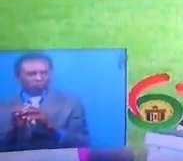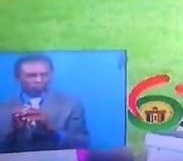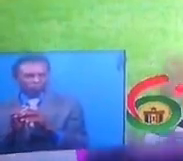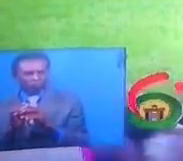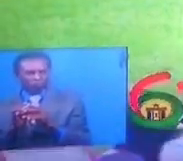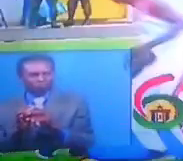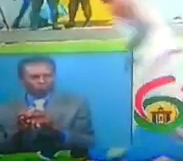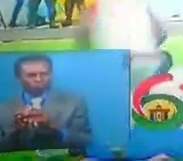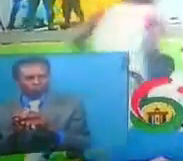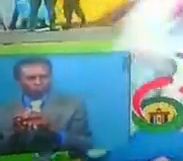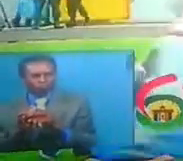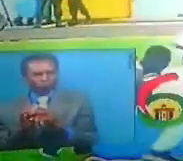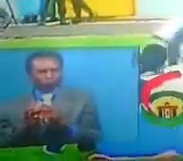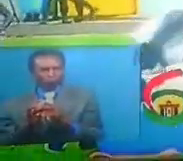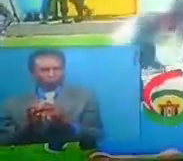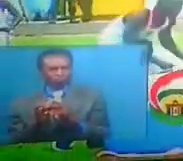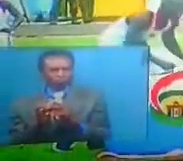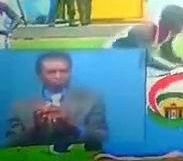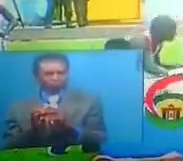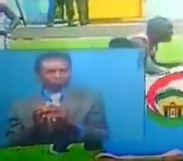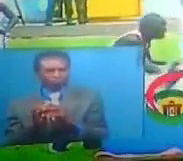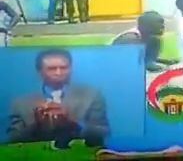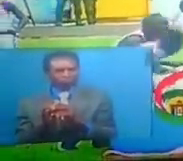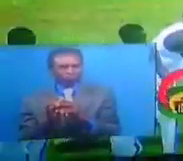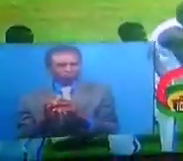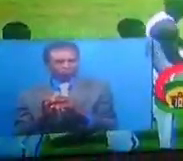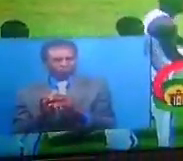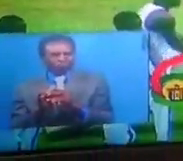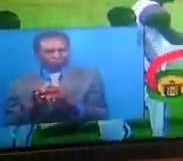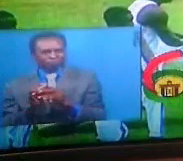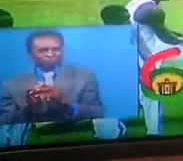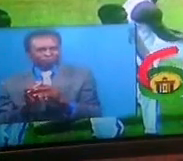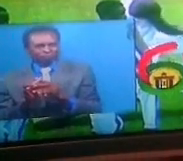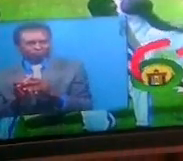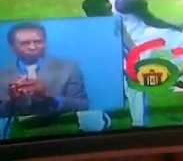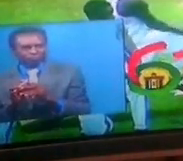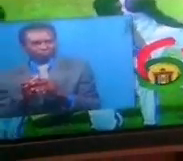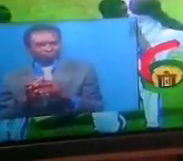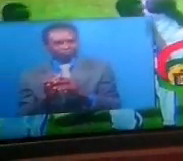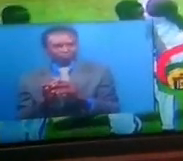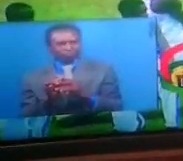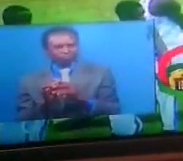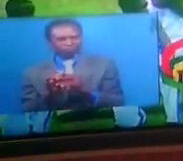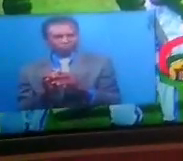be so precise exactly. that you have to go through fire mm-hmm. to be able to get to your